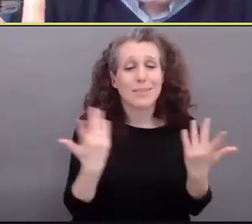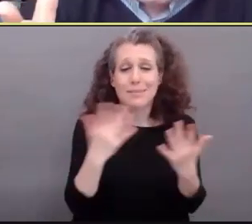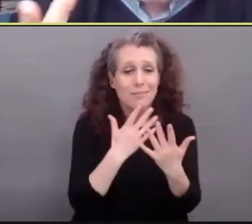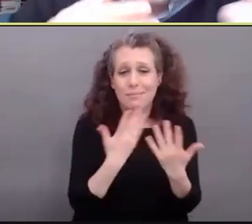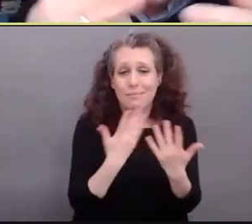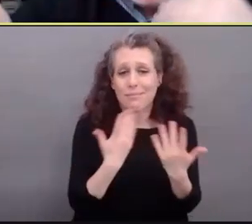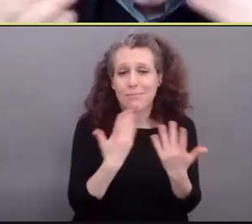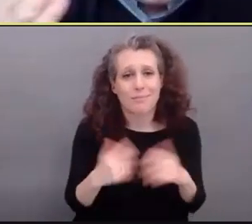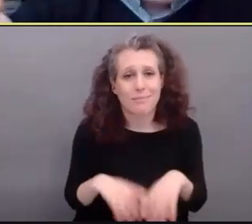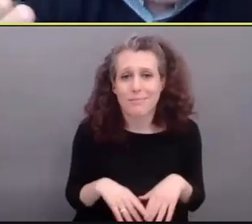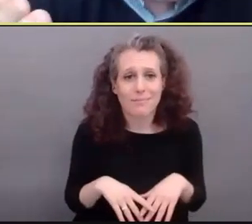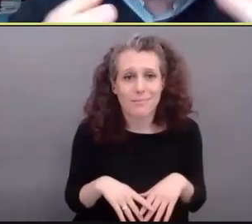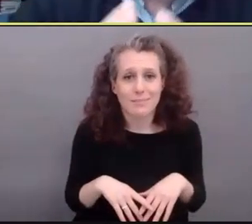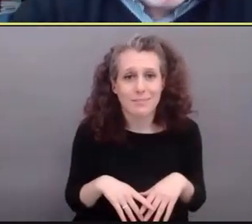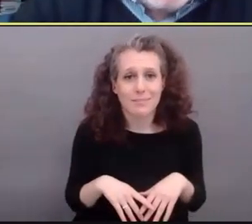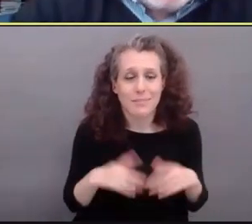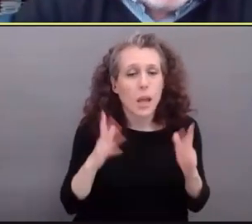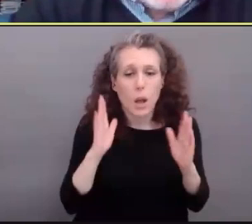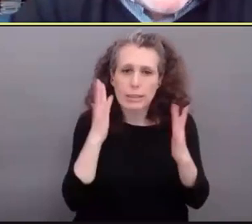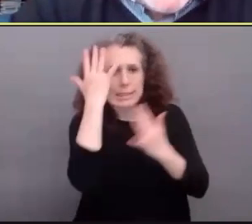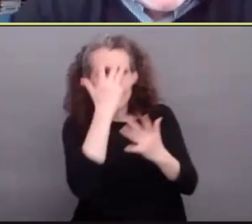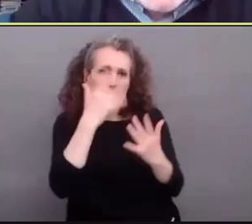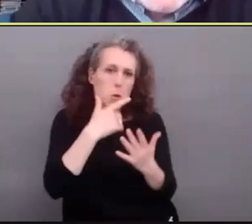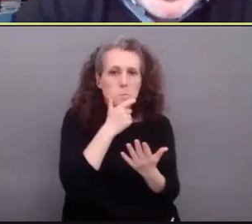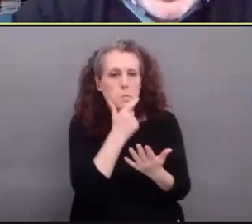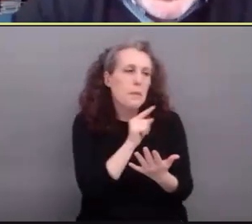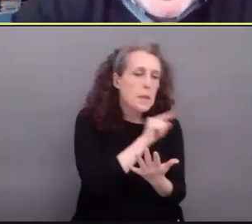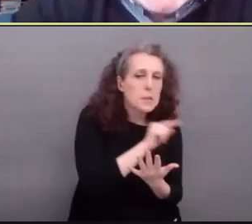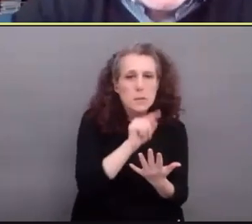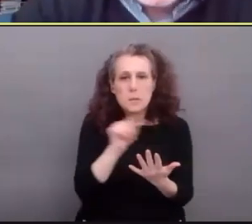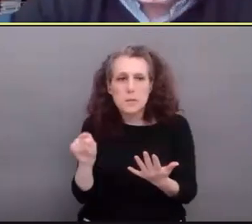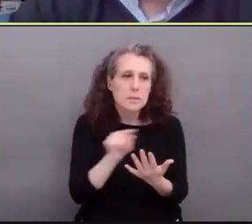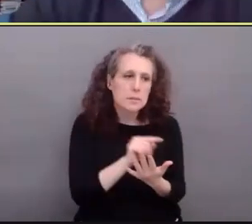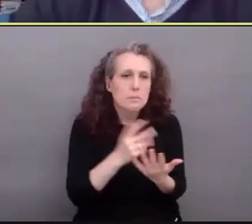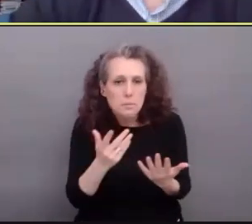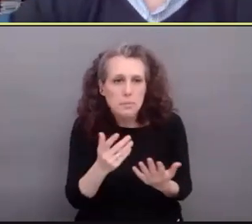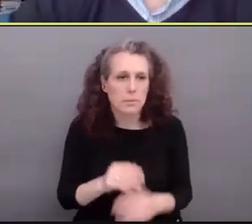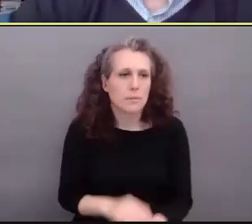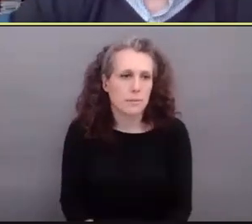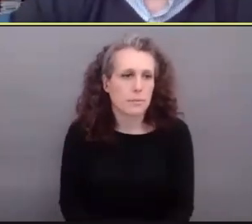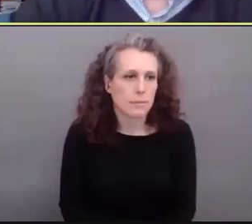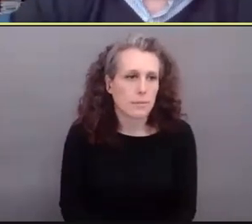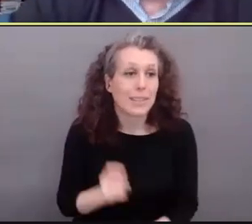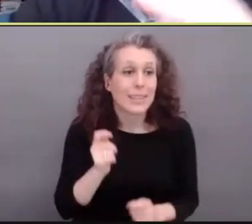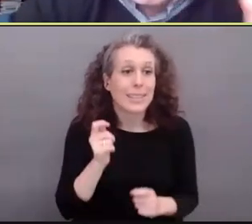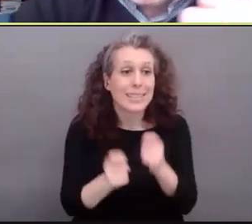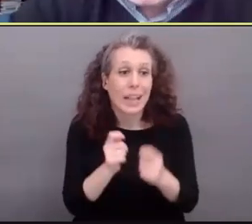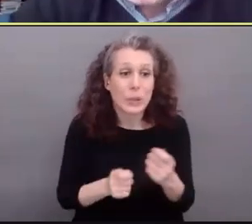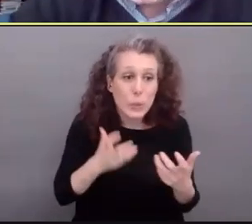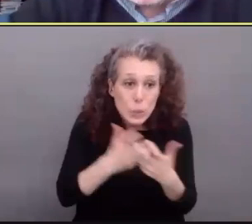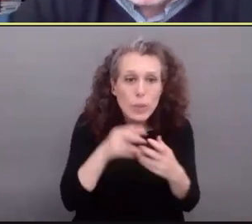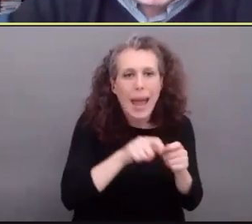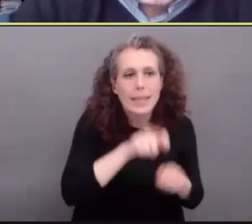several subdivisions will be considered. Then tailor to suit each assessment case, scope,